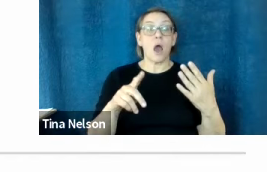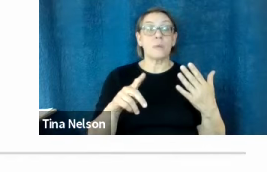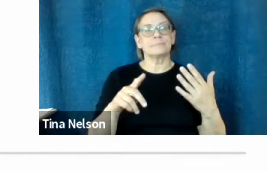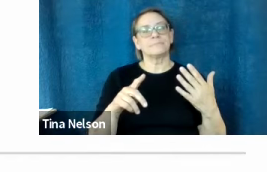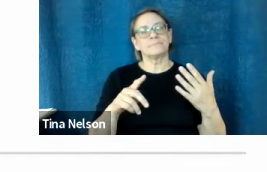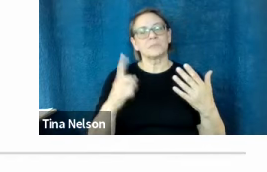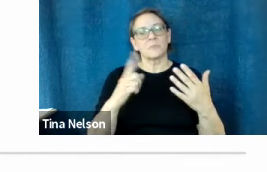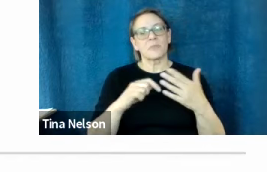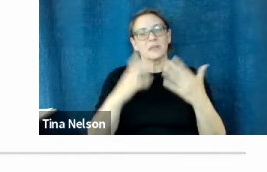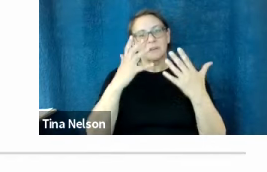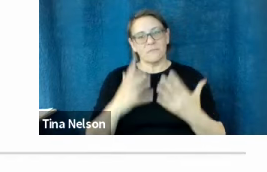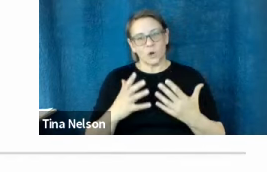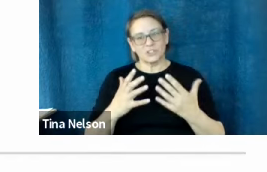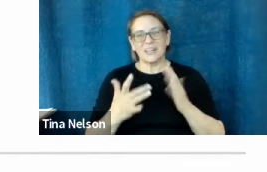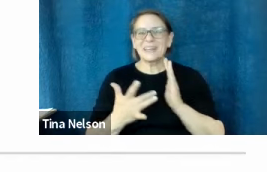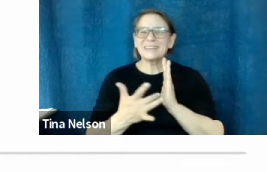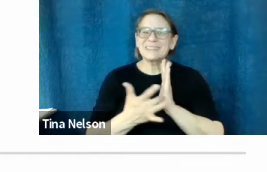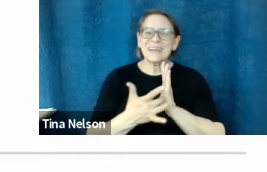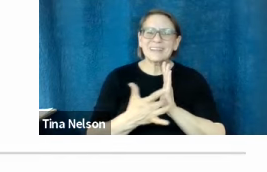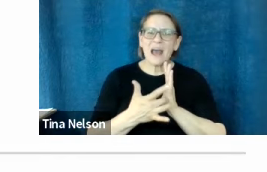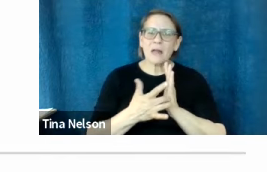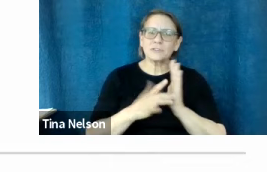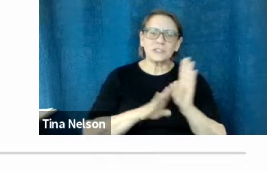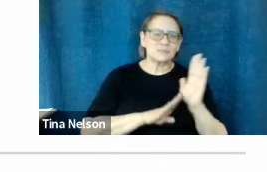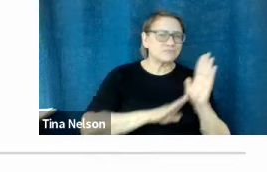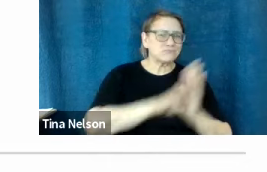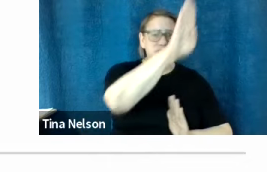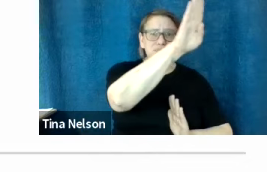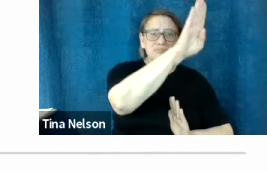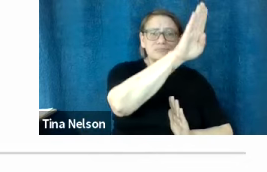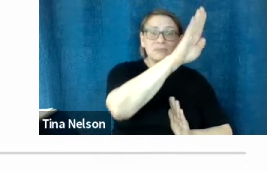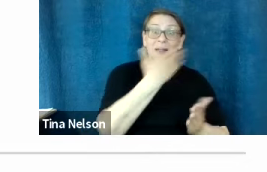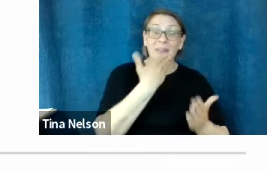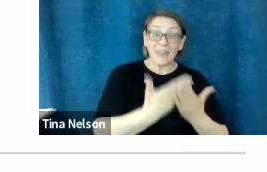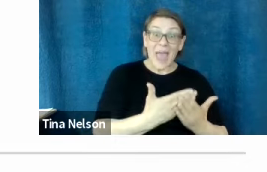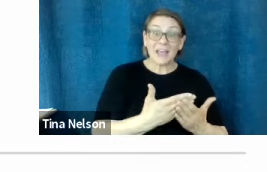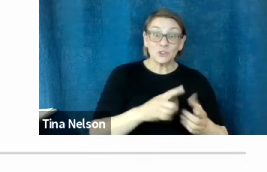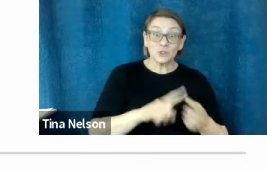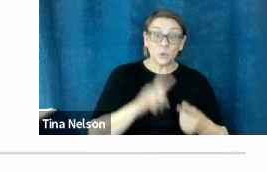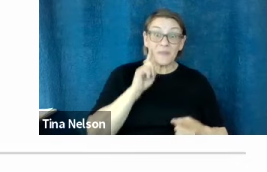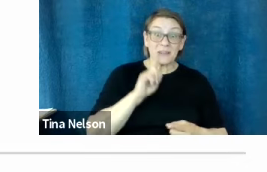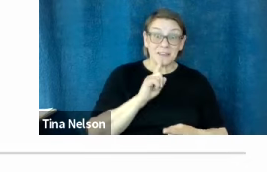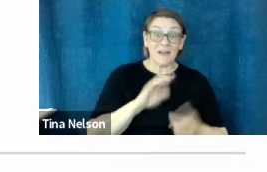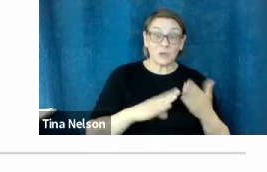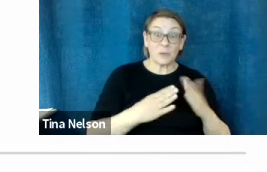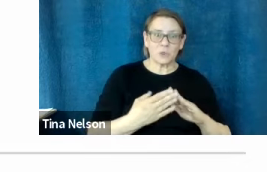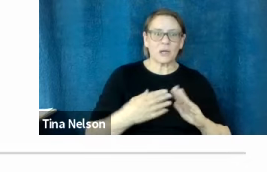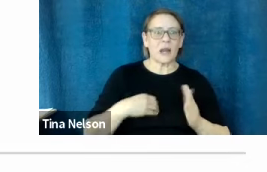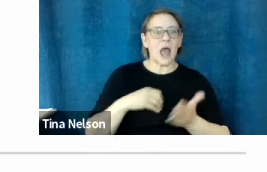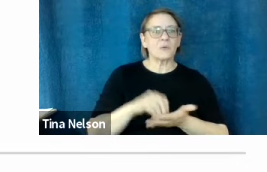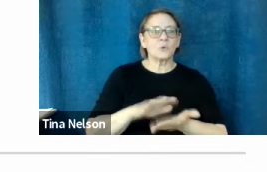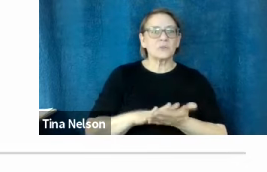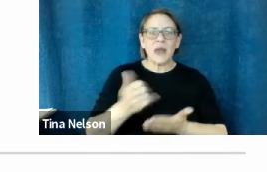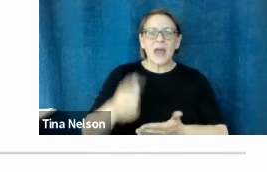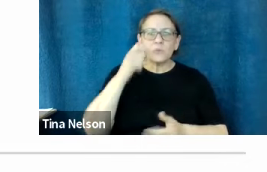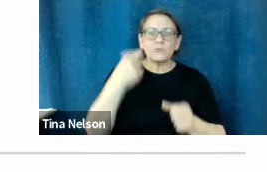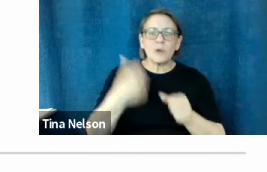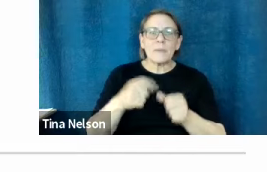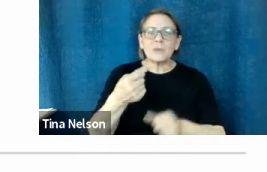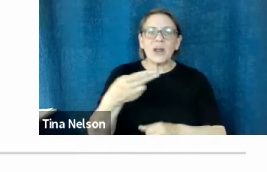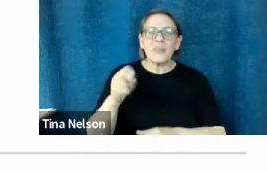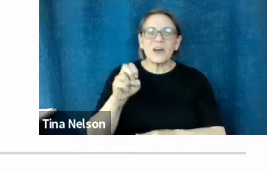because, uh, technology has, has developed on thanks to the deaf community for numerous years. I wrote down, you know, does anyone remember the sidekick,